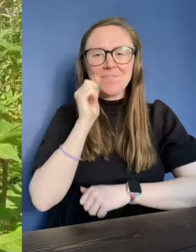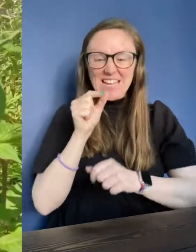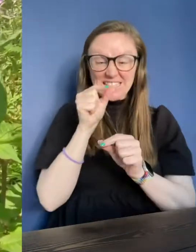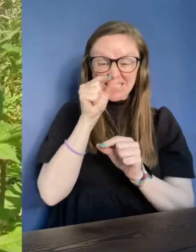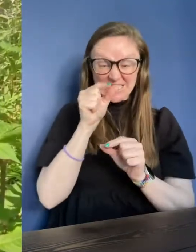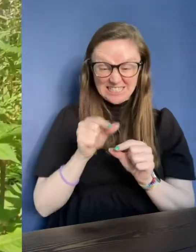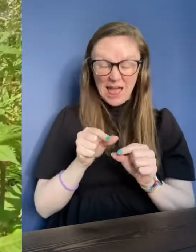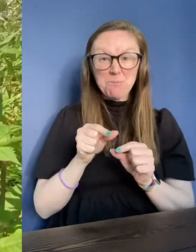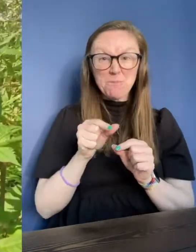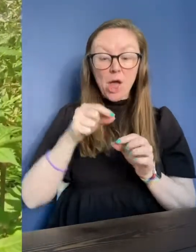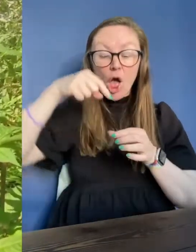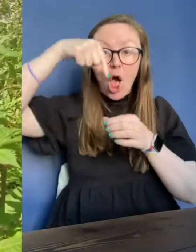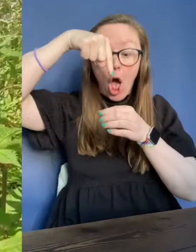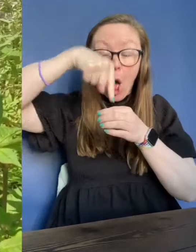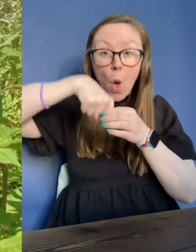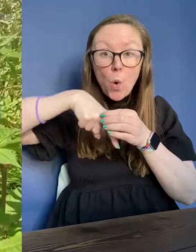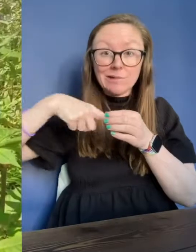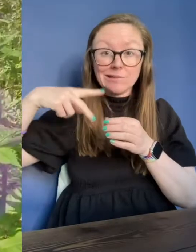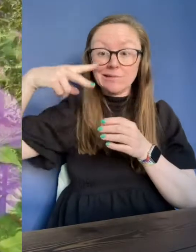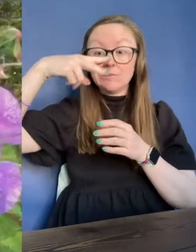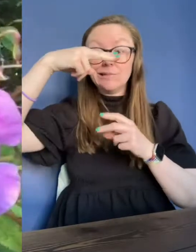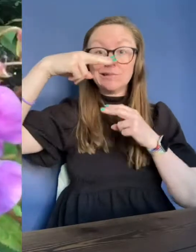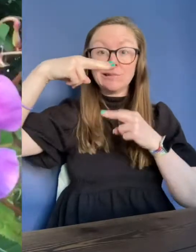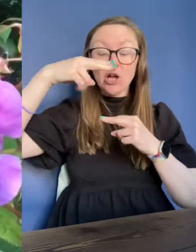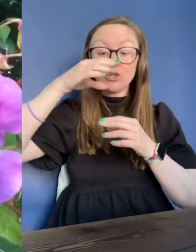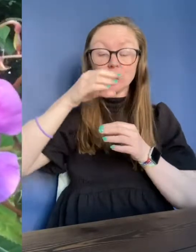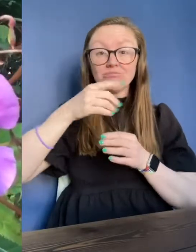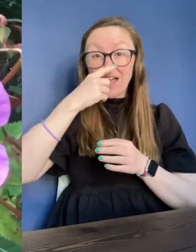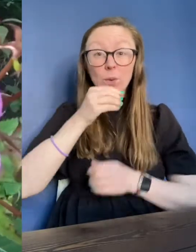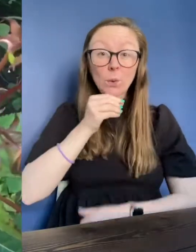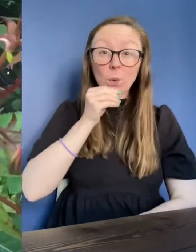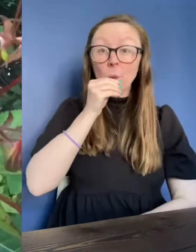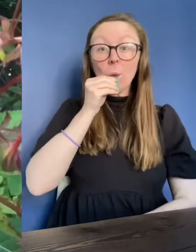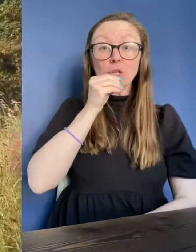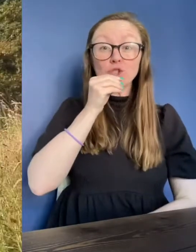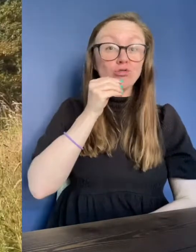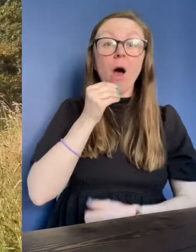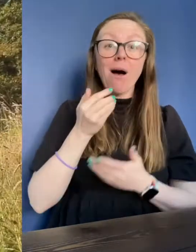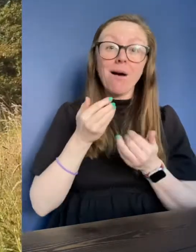stems are hollow, and if you cut between the bracts, they can be used as biodegradable straws.